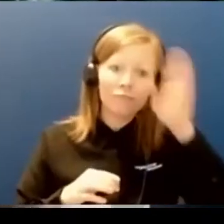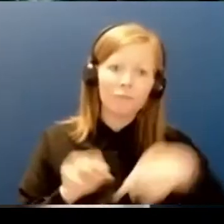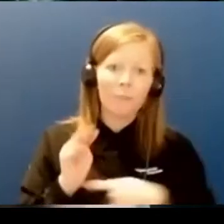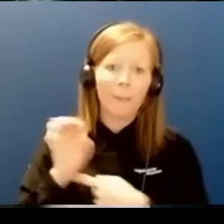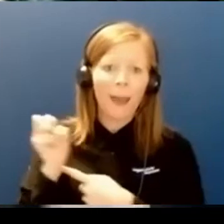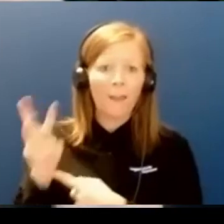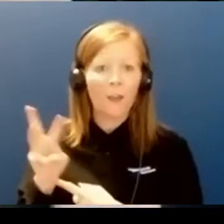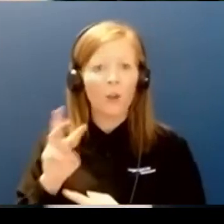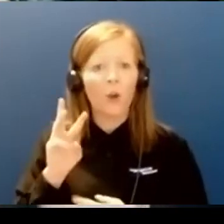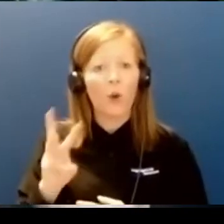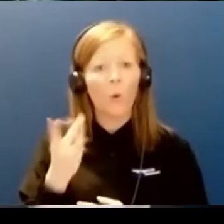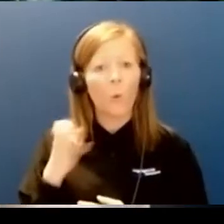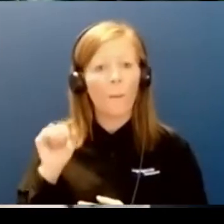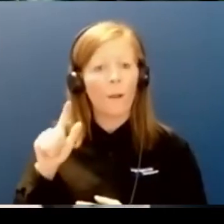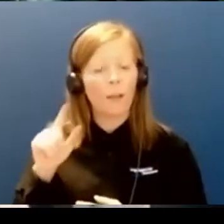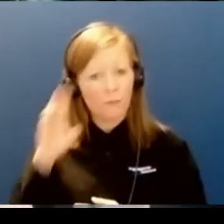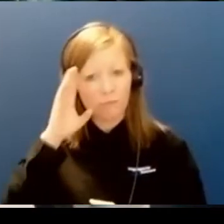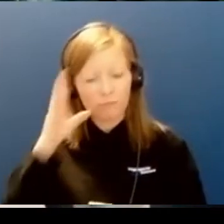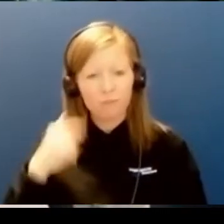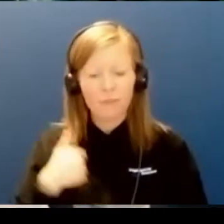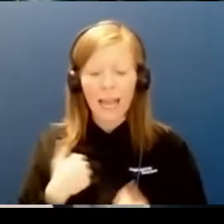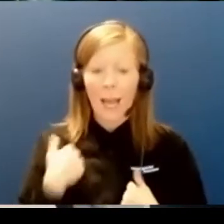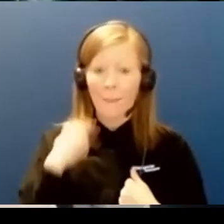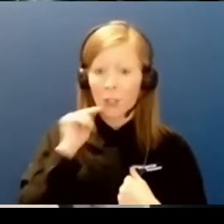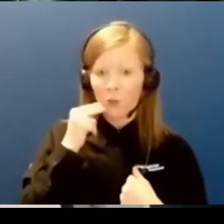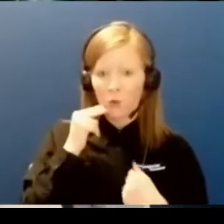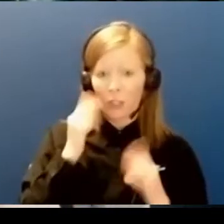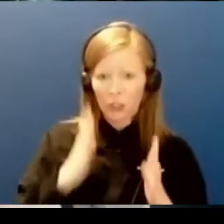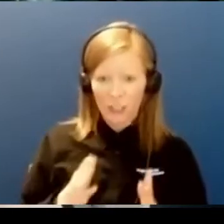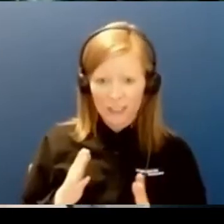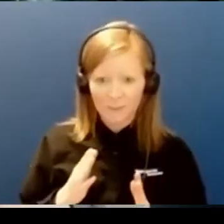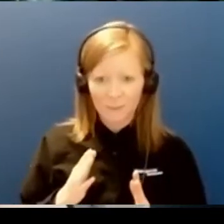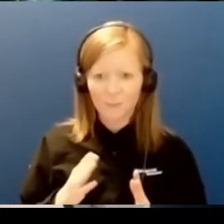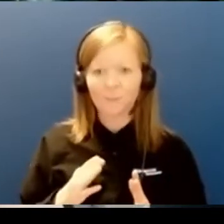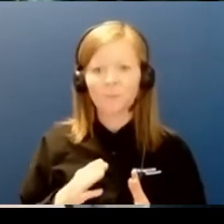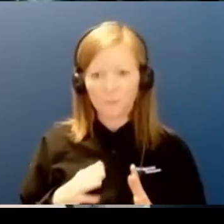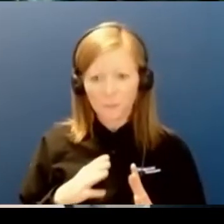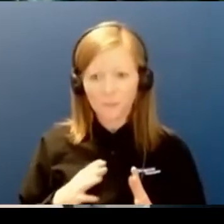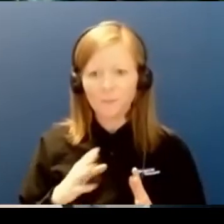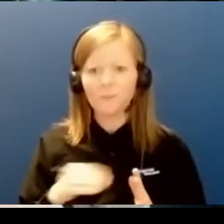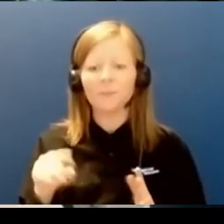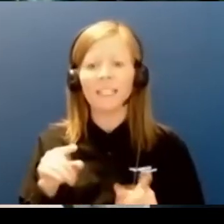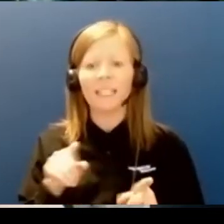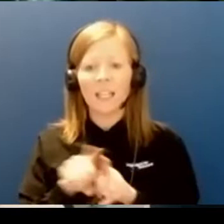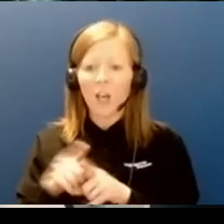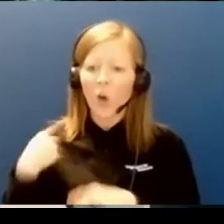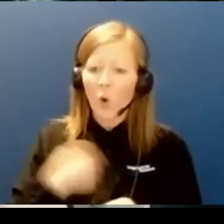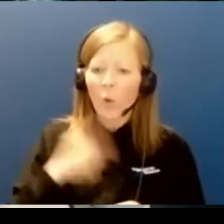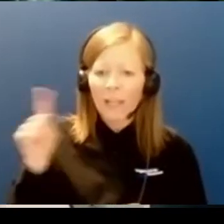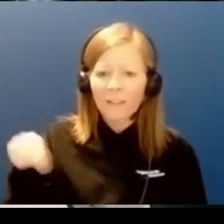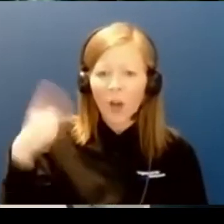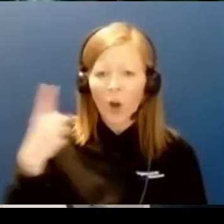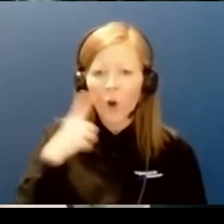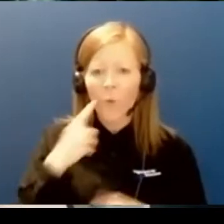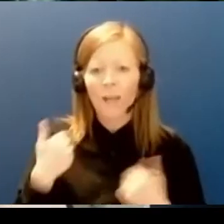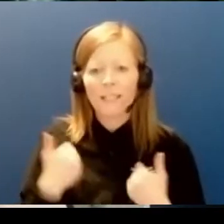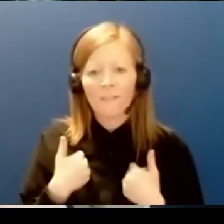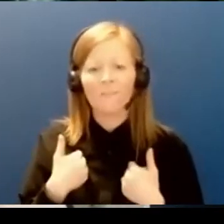a RD and nutritionist. And we've always had a